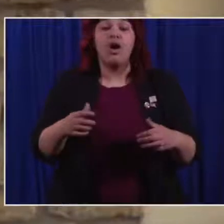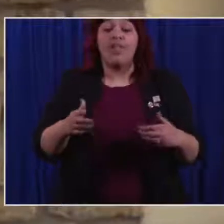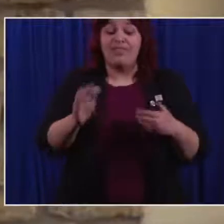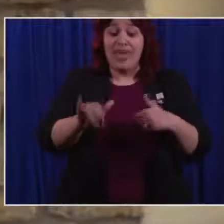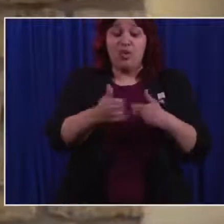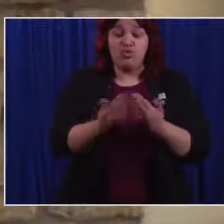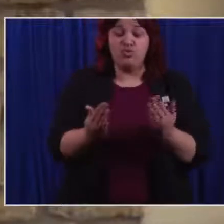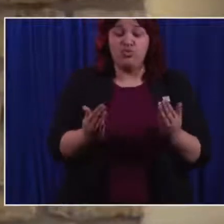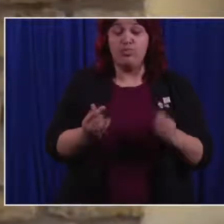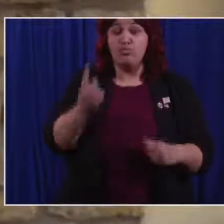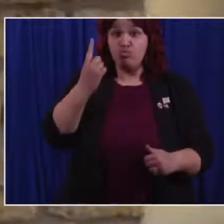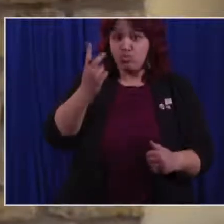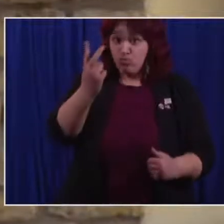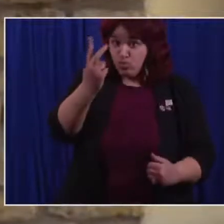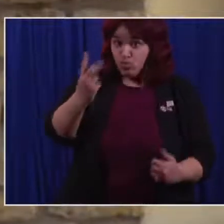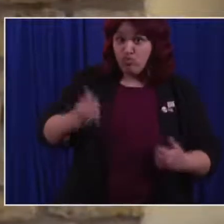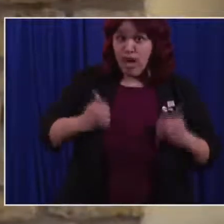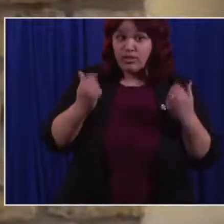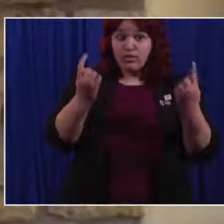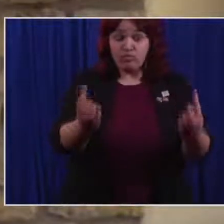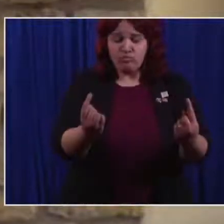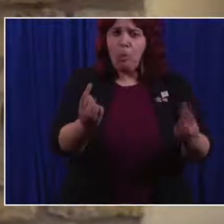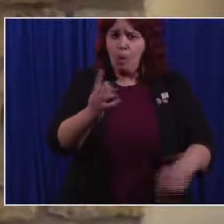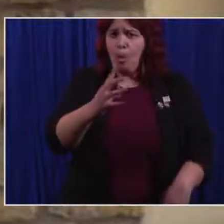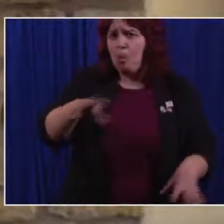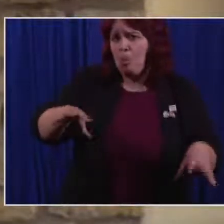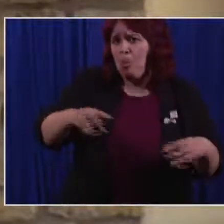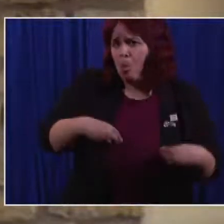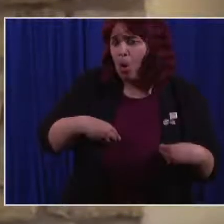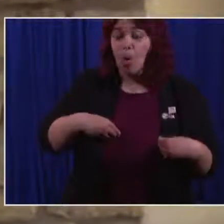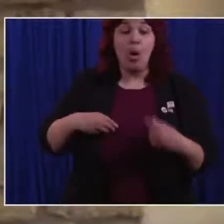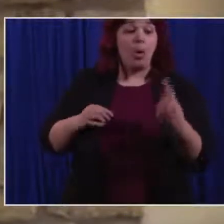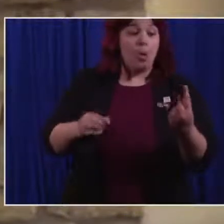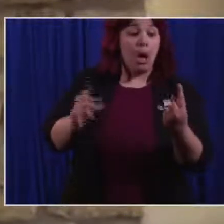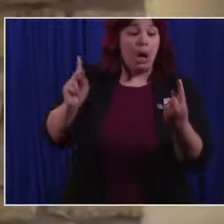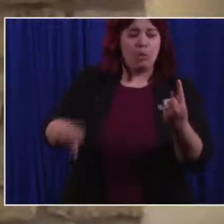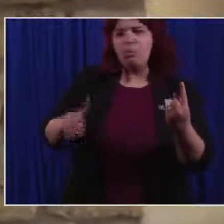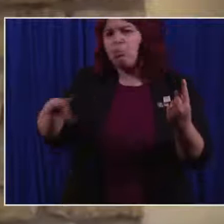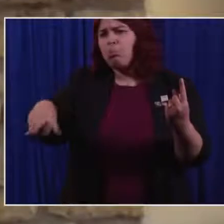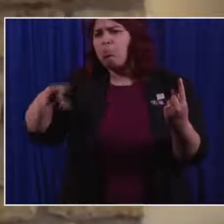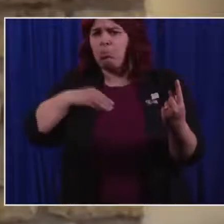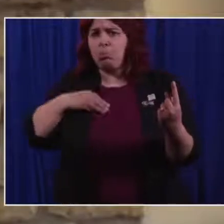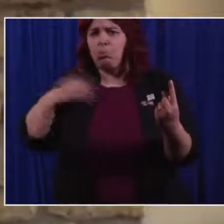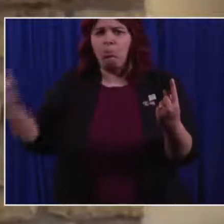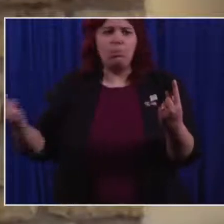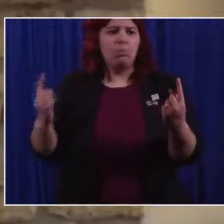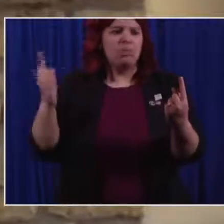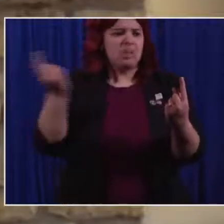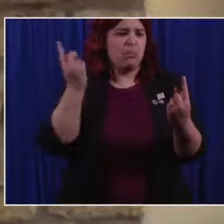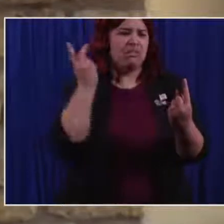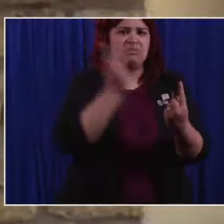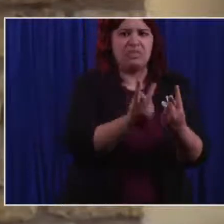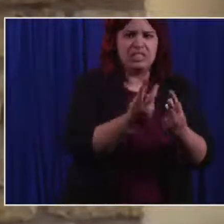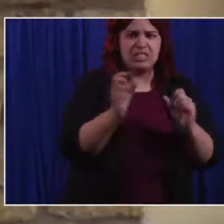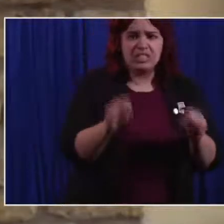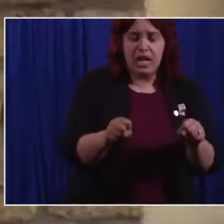as well. And we will send a letter out in the next few days telling them about that.